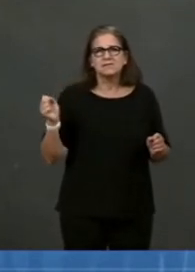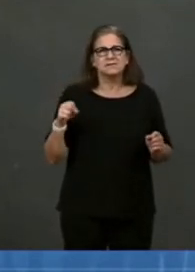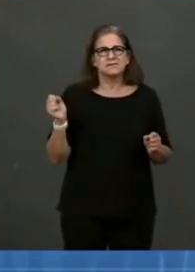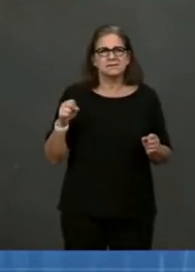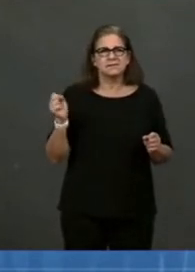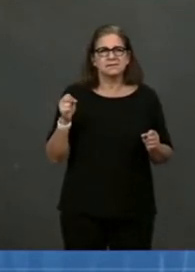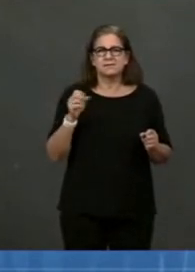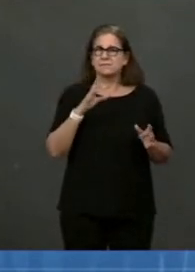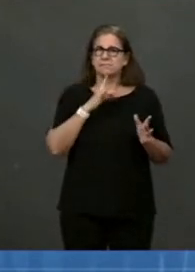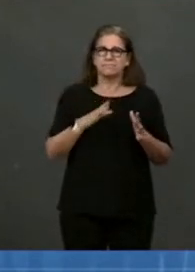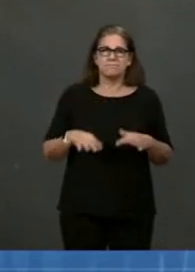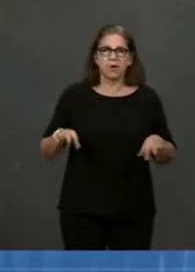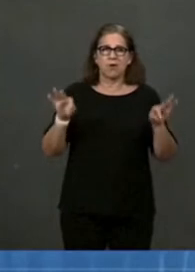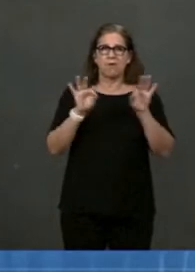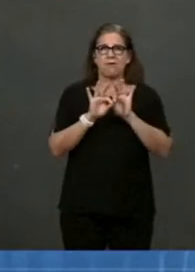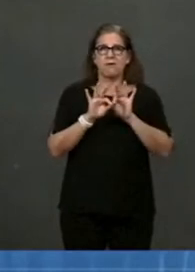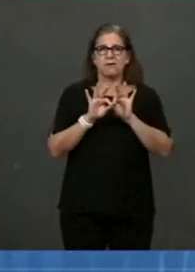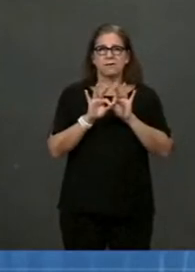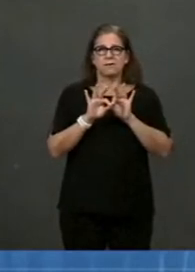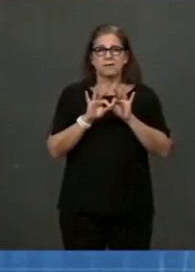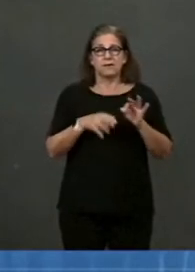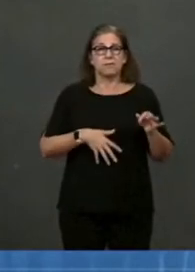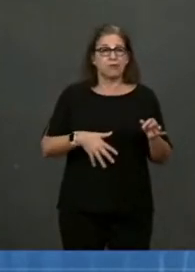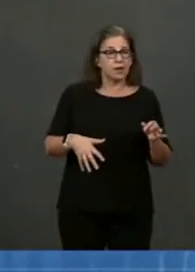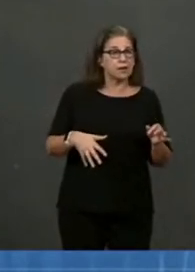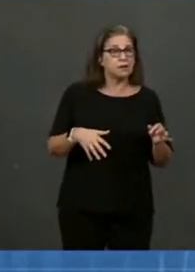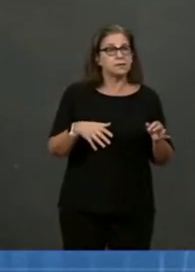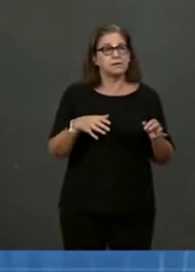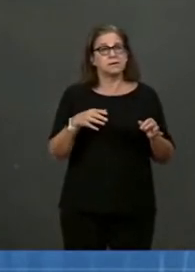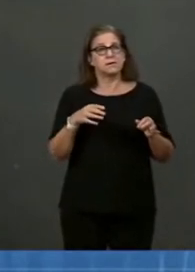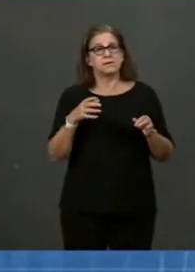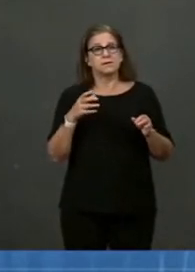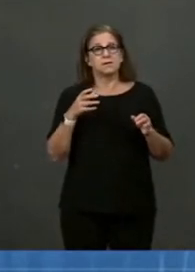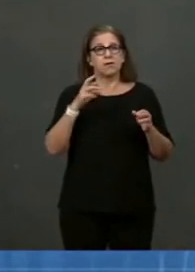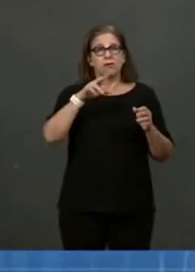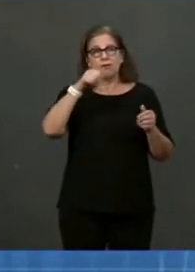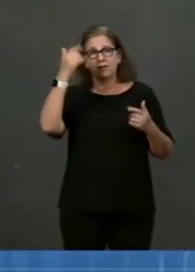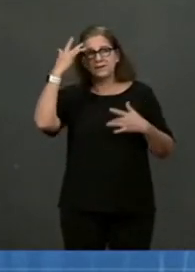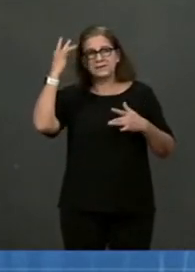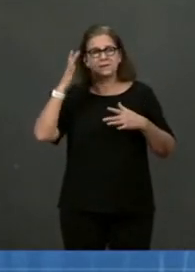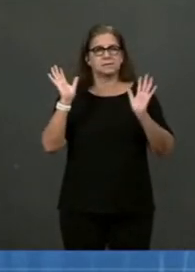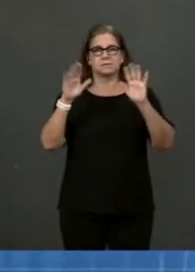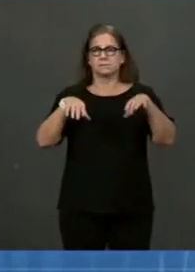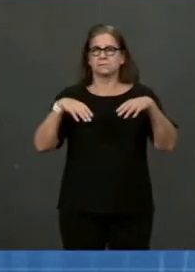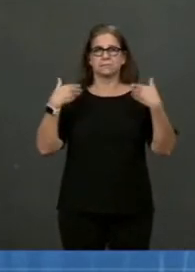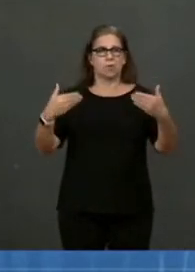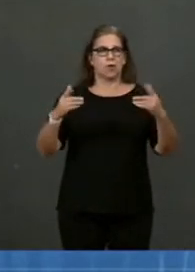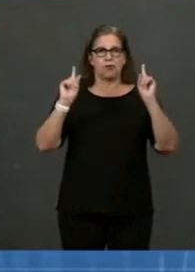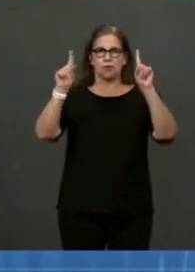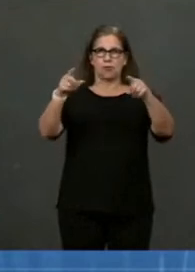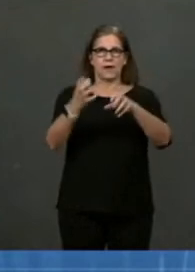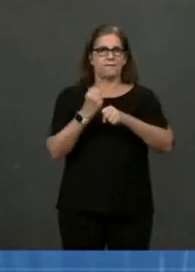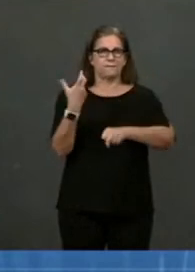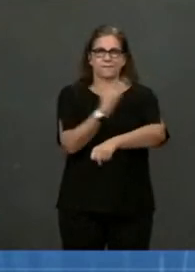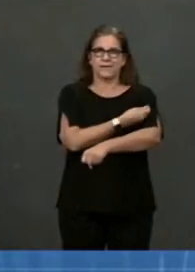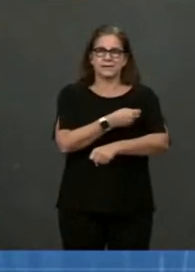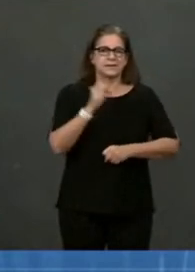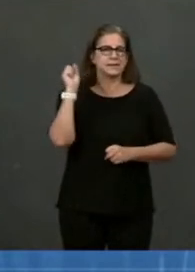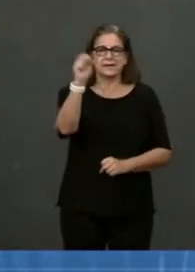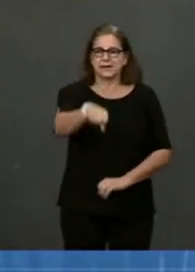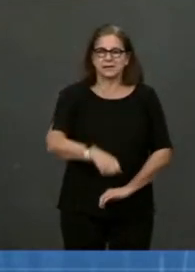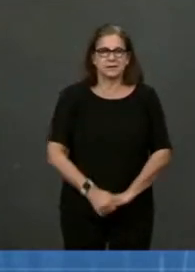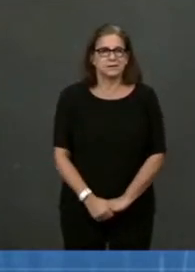consider pregnancy and underlying medical condition, high risk of COVID. And yes, you are absolutely, you should get vaccinated if you are pregnant. If you are